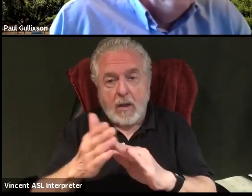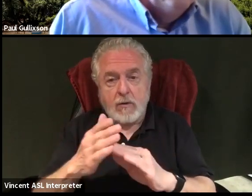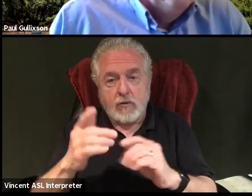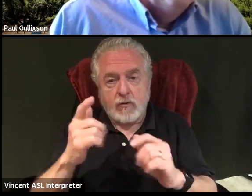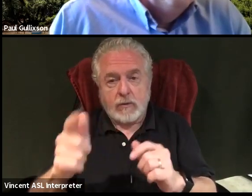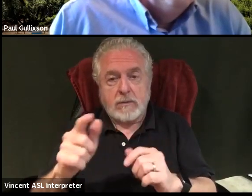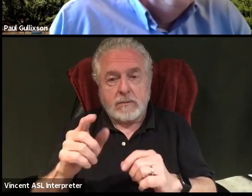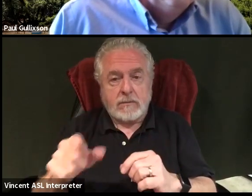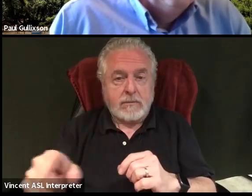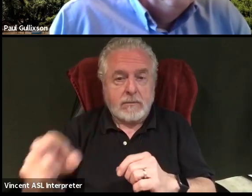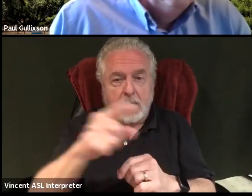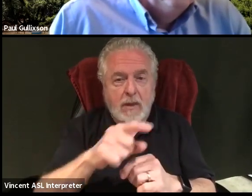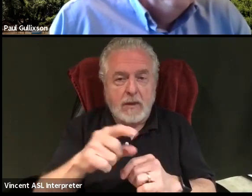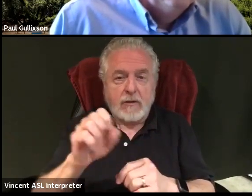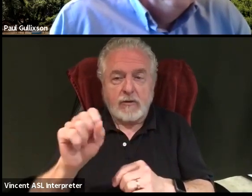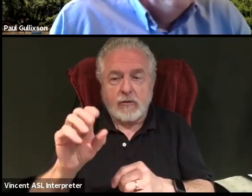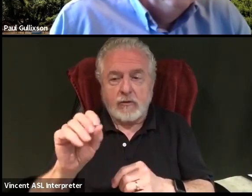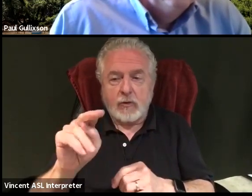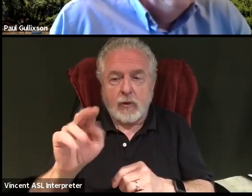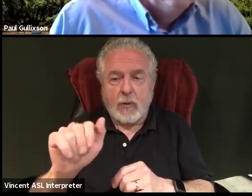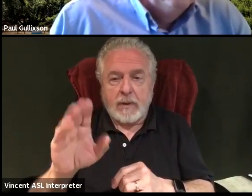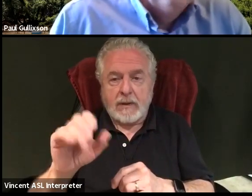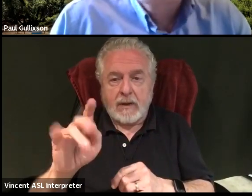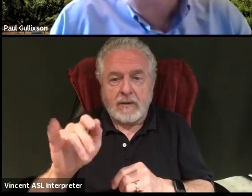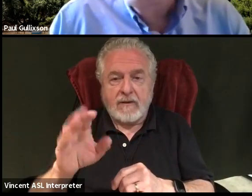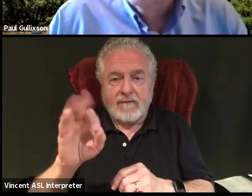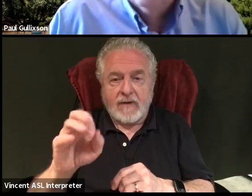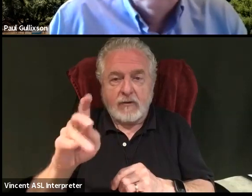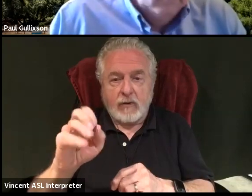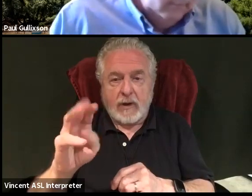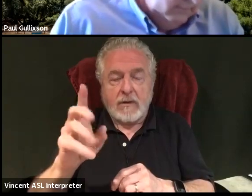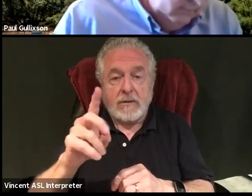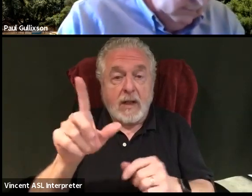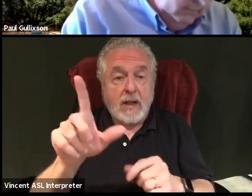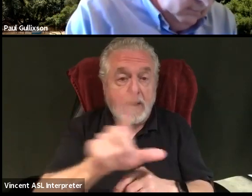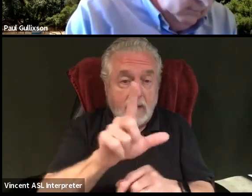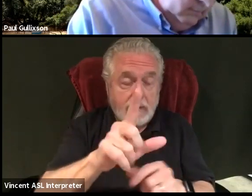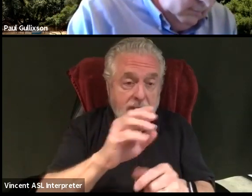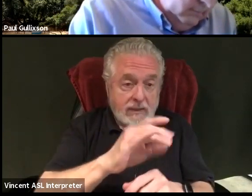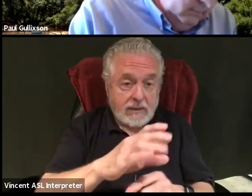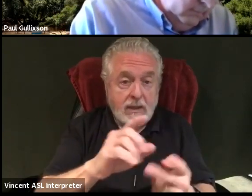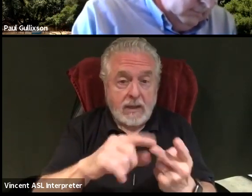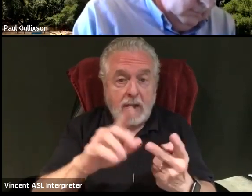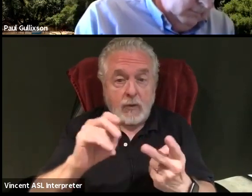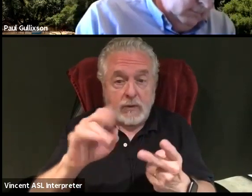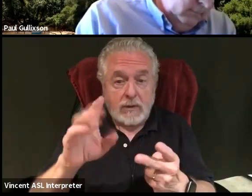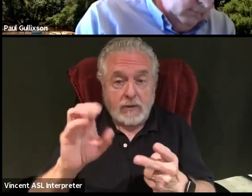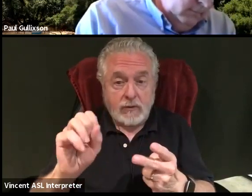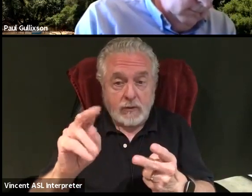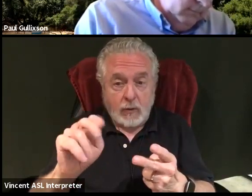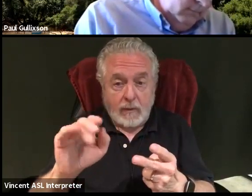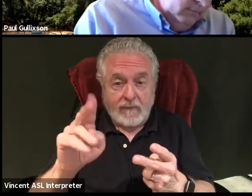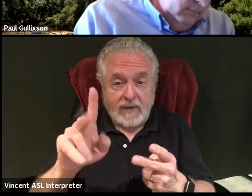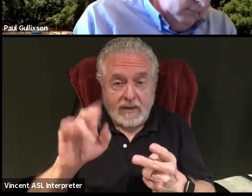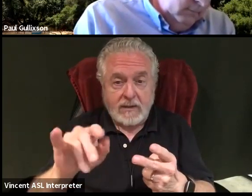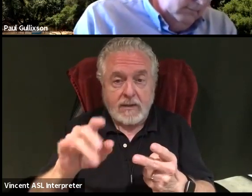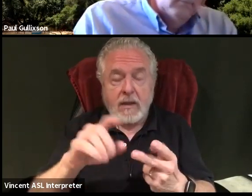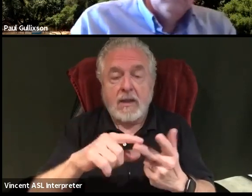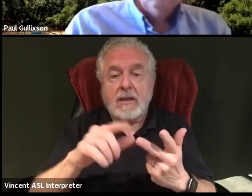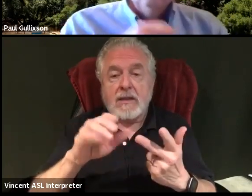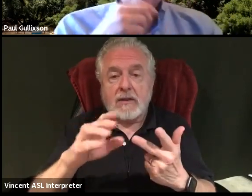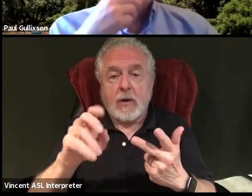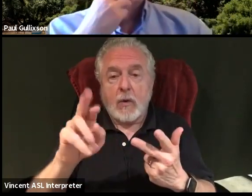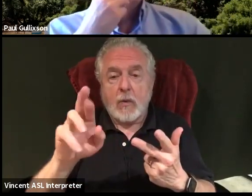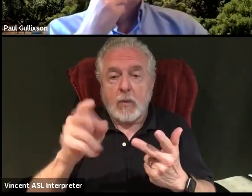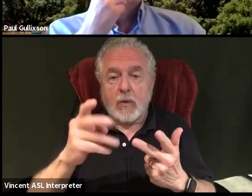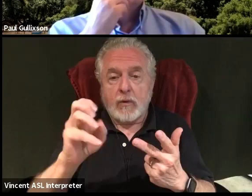Grace Pavilion at the Sonoma County Fairgrounds. The Roseland Library Clinic, the La Luz Clinic in Sonoma Valley, and the OptumServe Clinic in